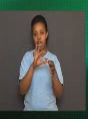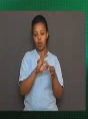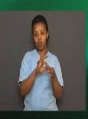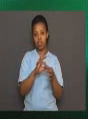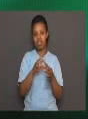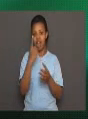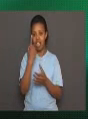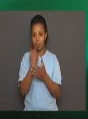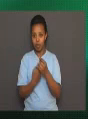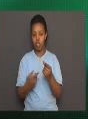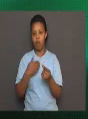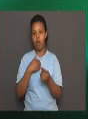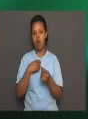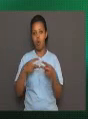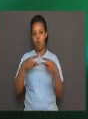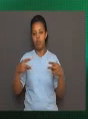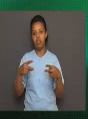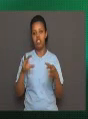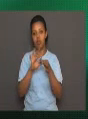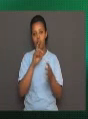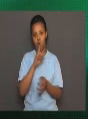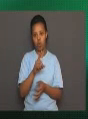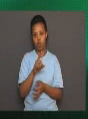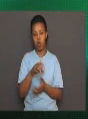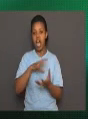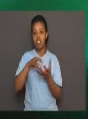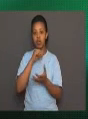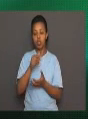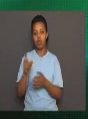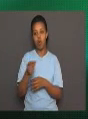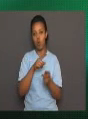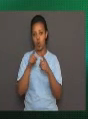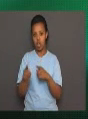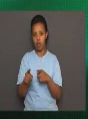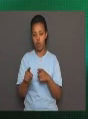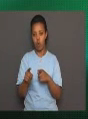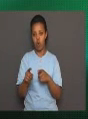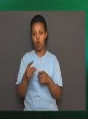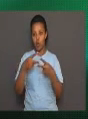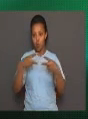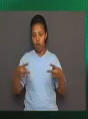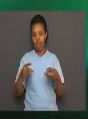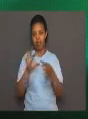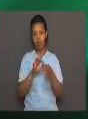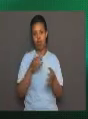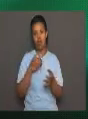bond, and unsaturated fatty acids include double bonds.